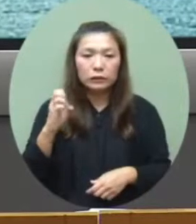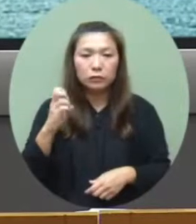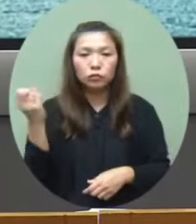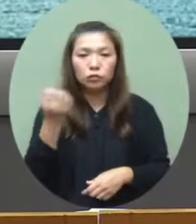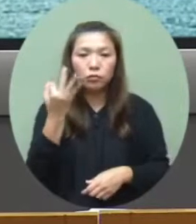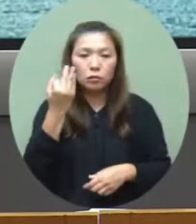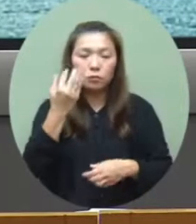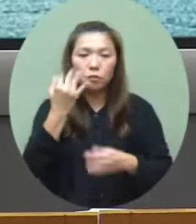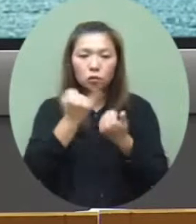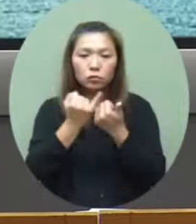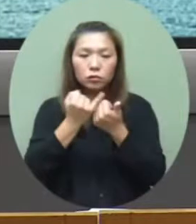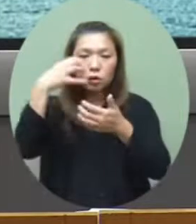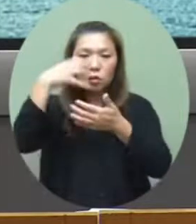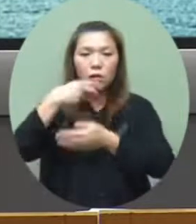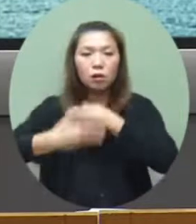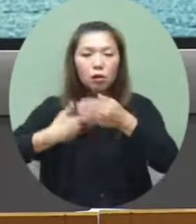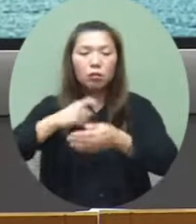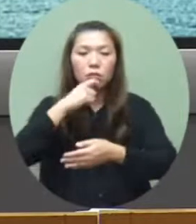Now Class 2E